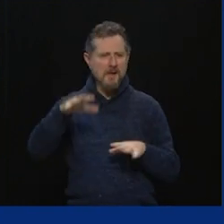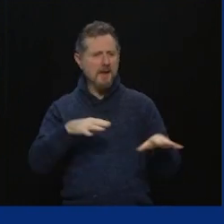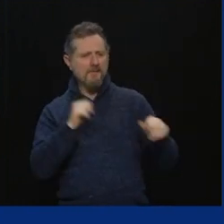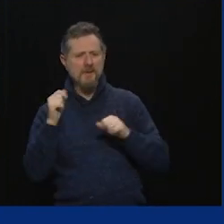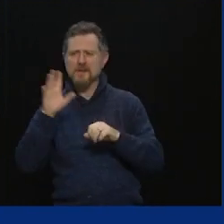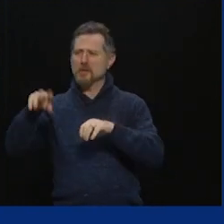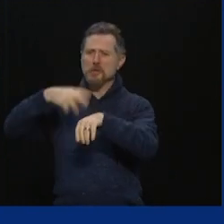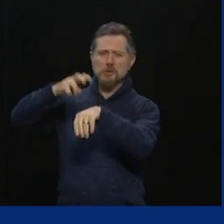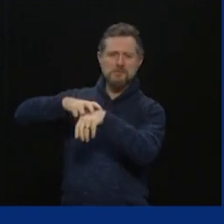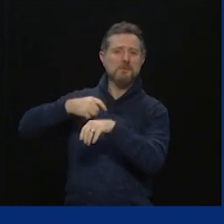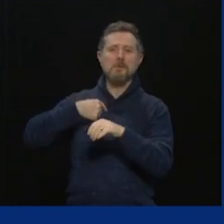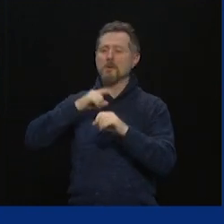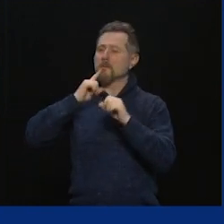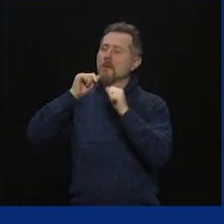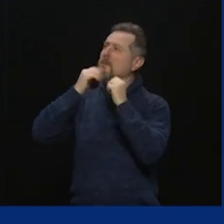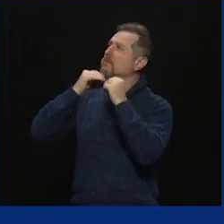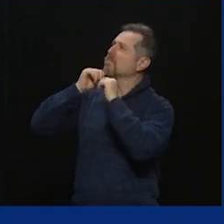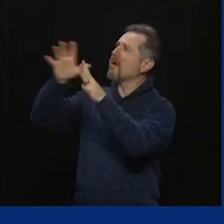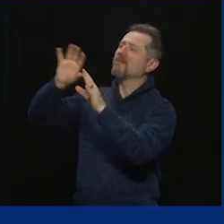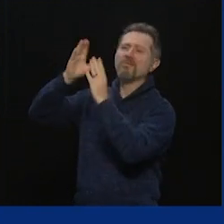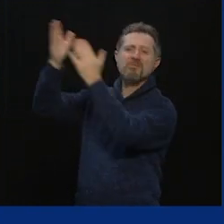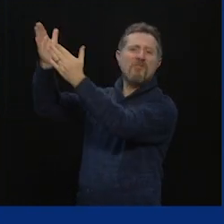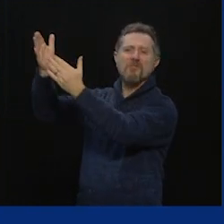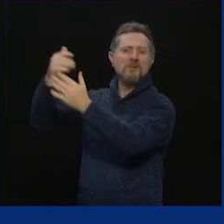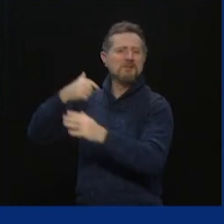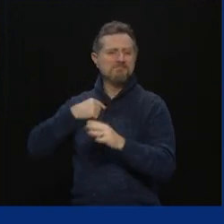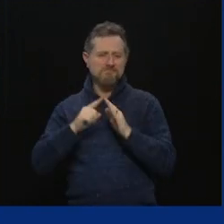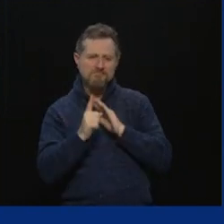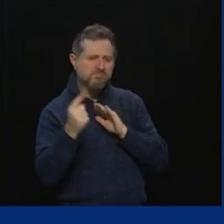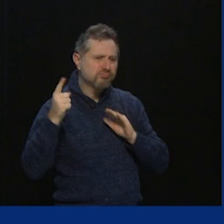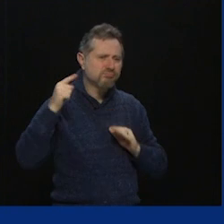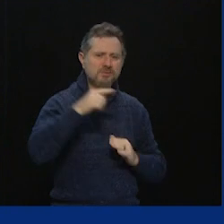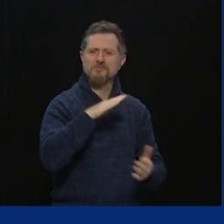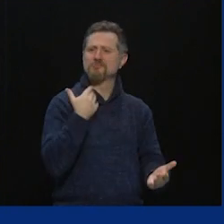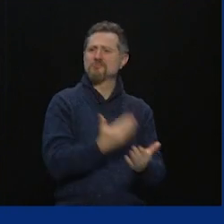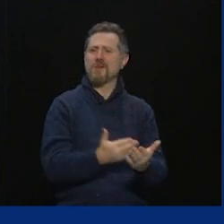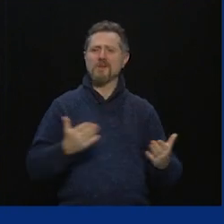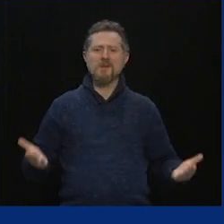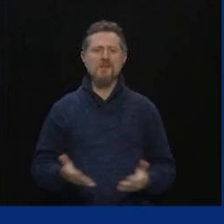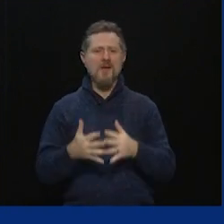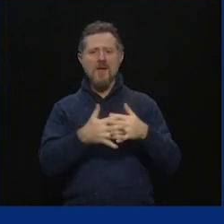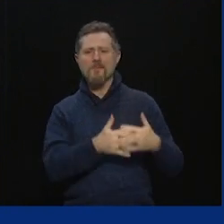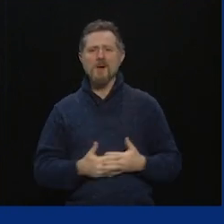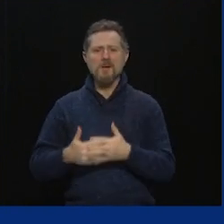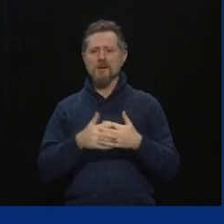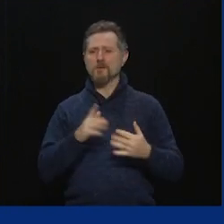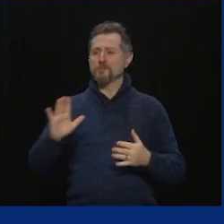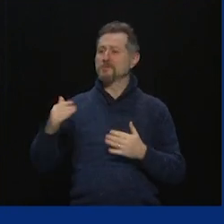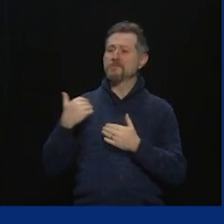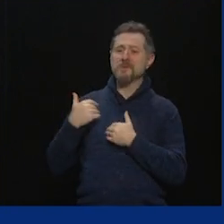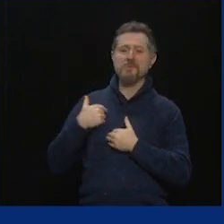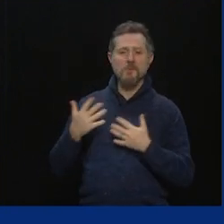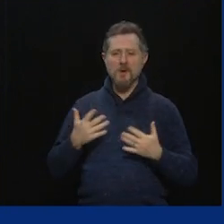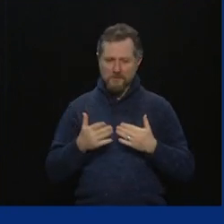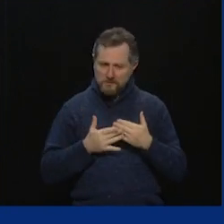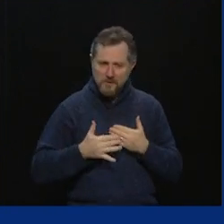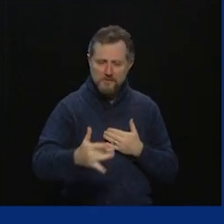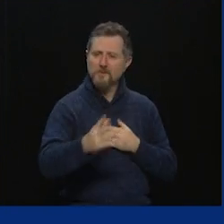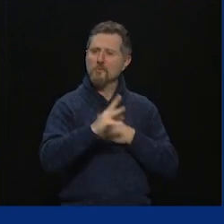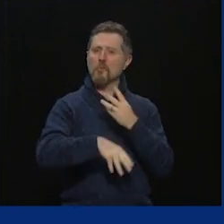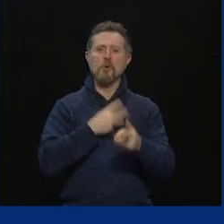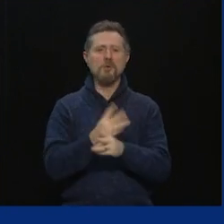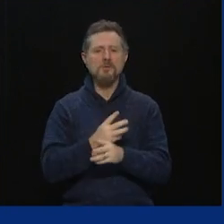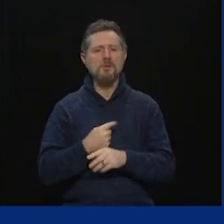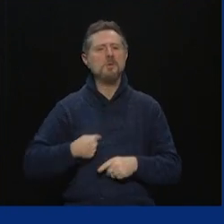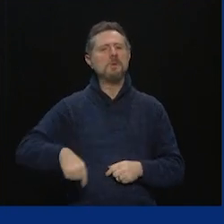that is what we have always viewed as our responsibility to the rest of the world. But because of that, we are a far better, more